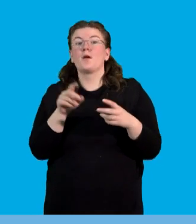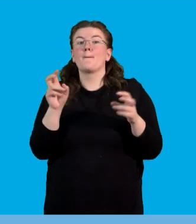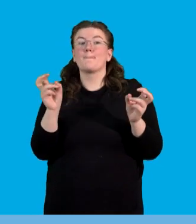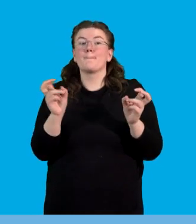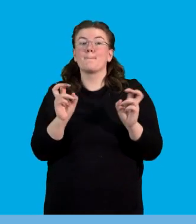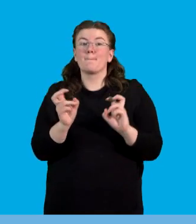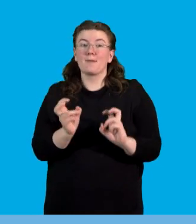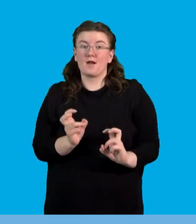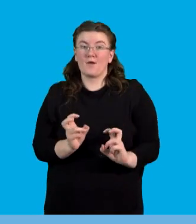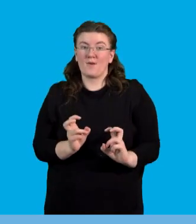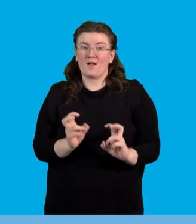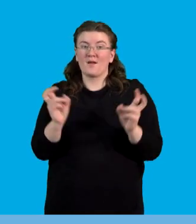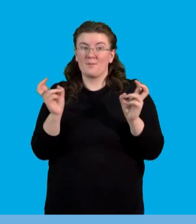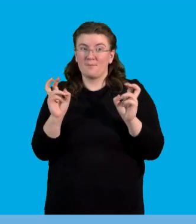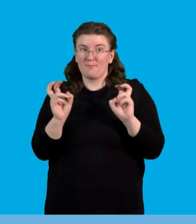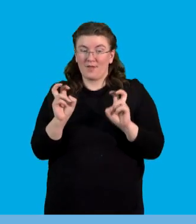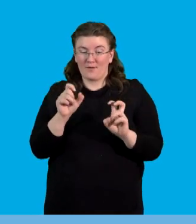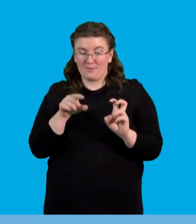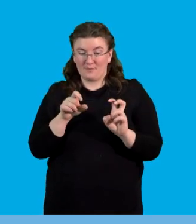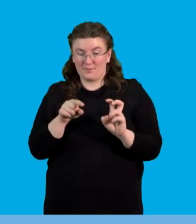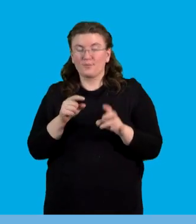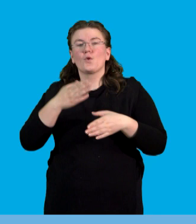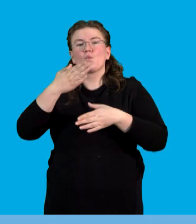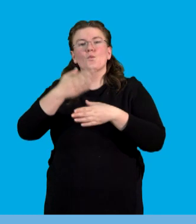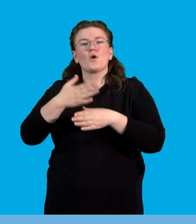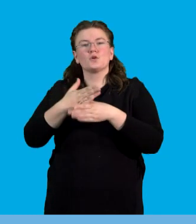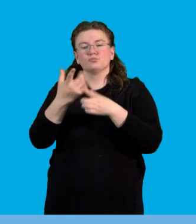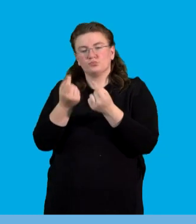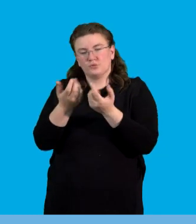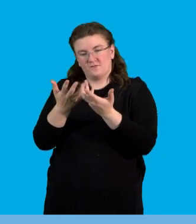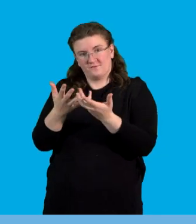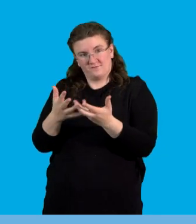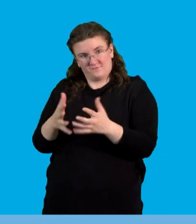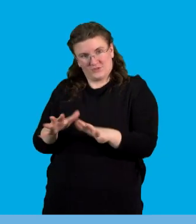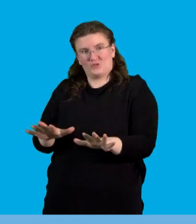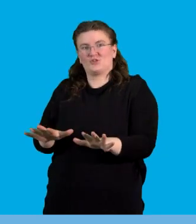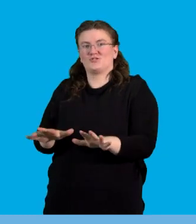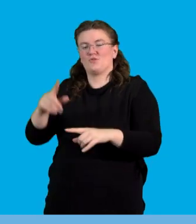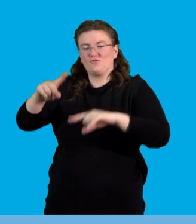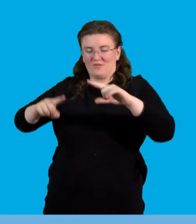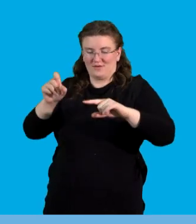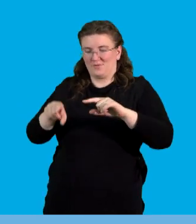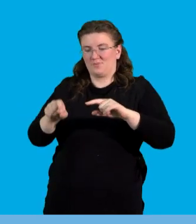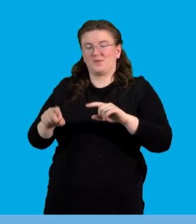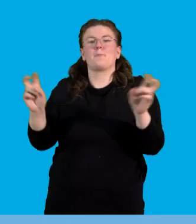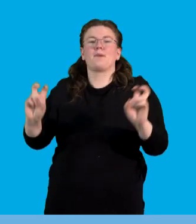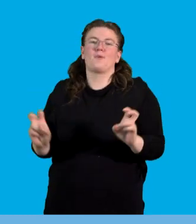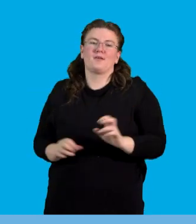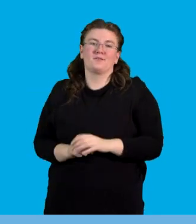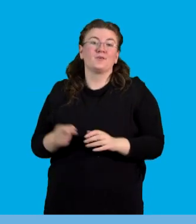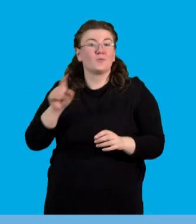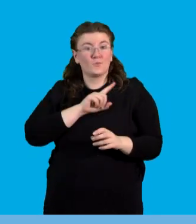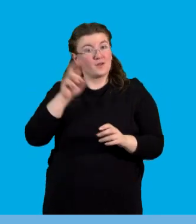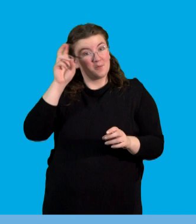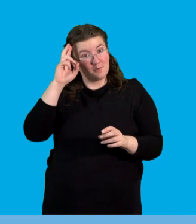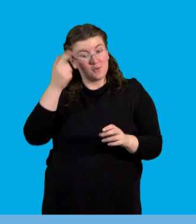work is done. Remember, still rate means dividing by time because we are measuring the amount